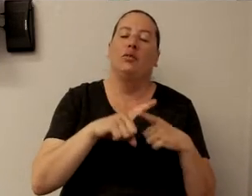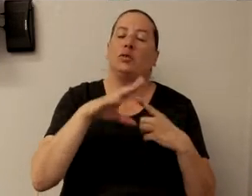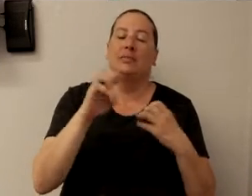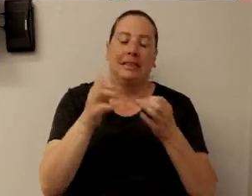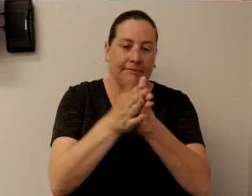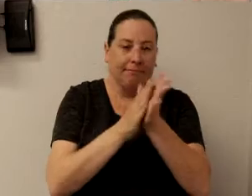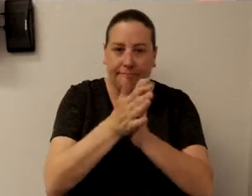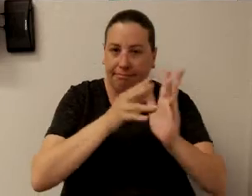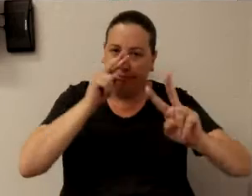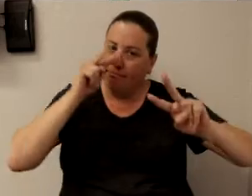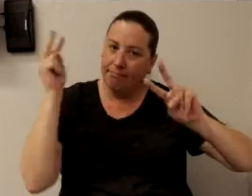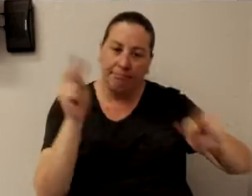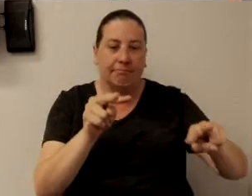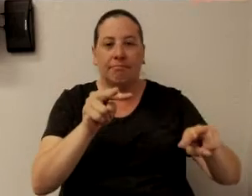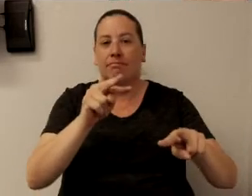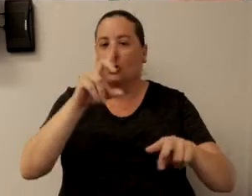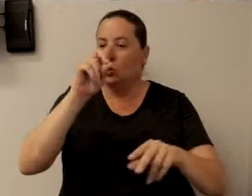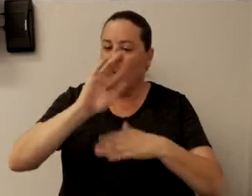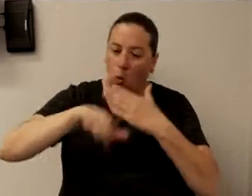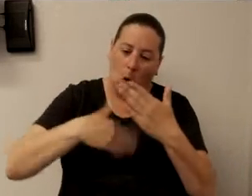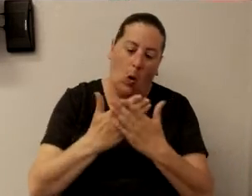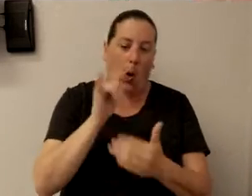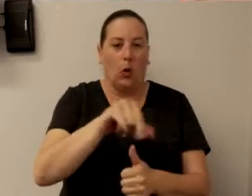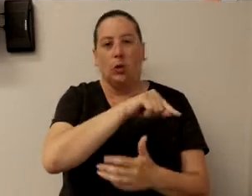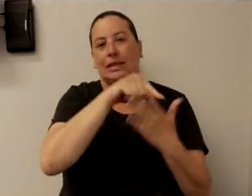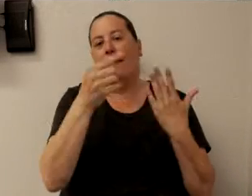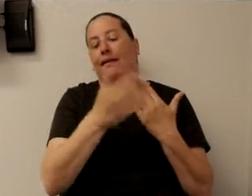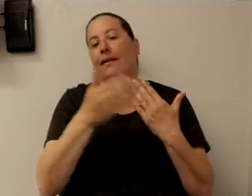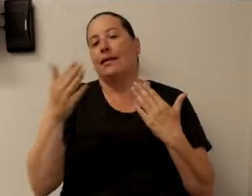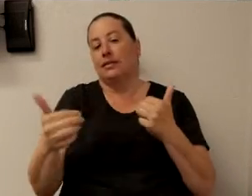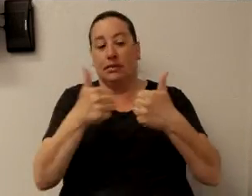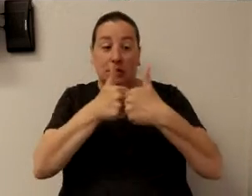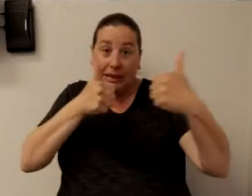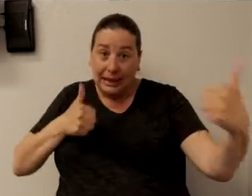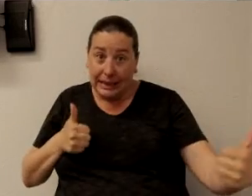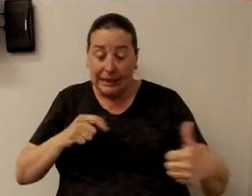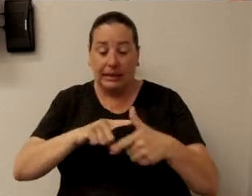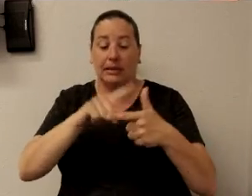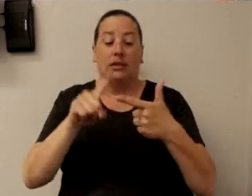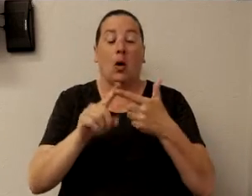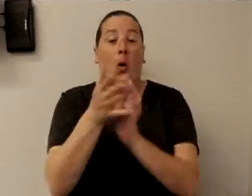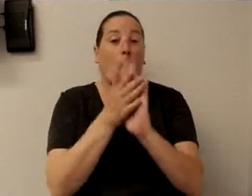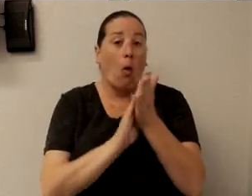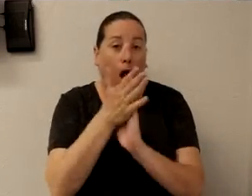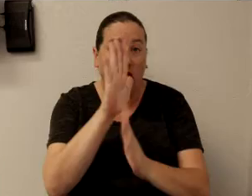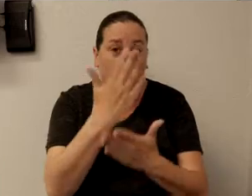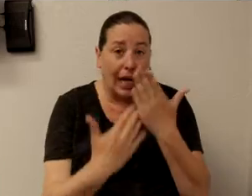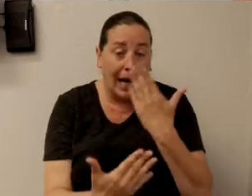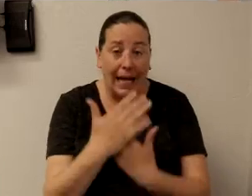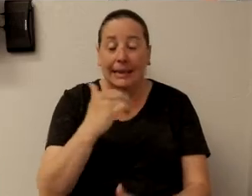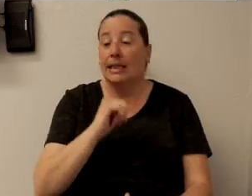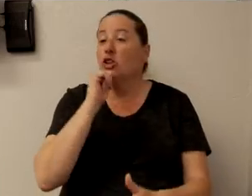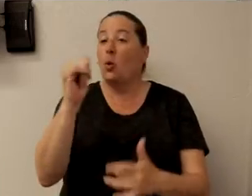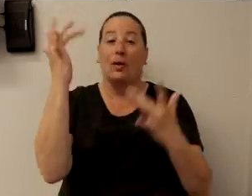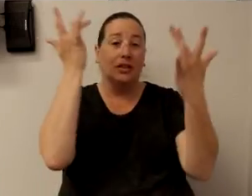all those things. Again, the social distancing, washing your hands, not touching your face, just being extra cautious.